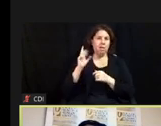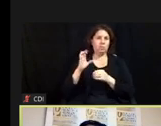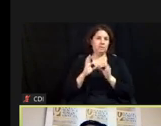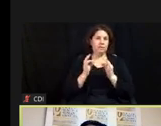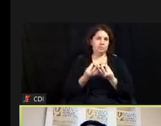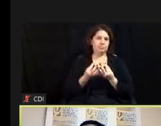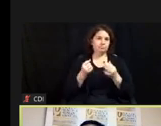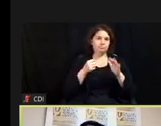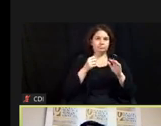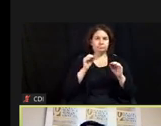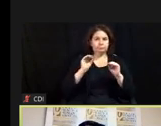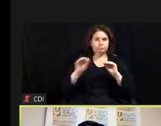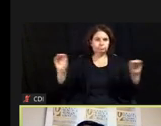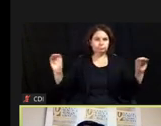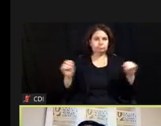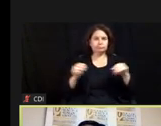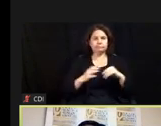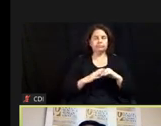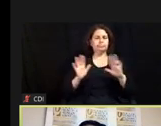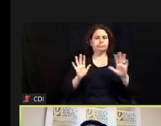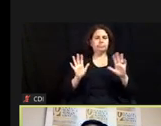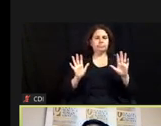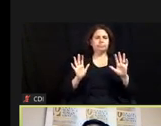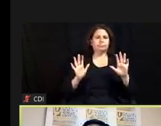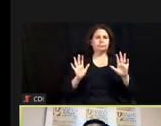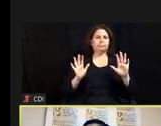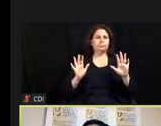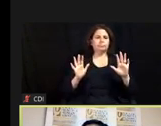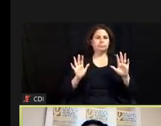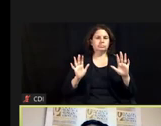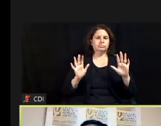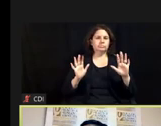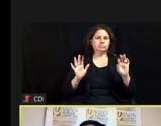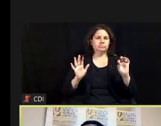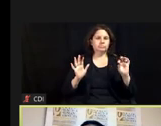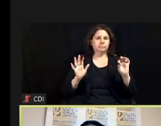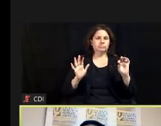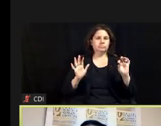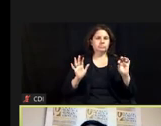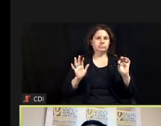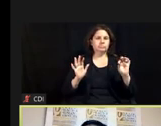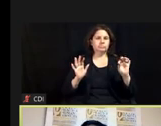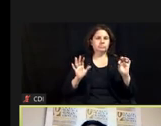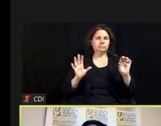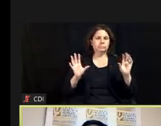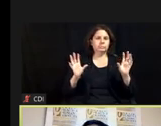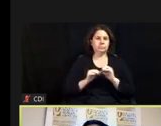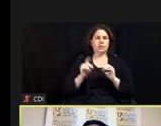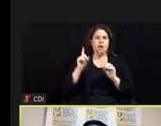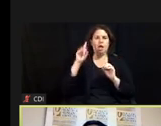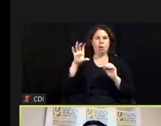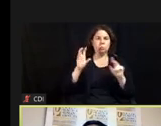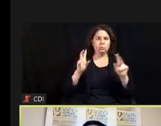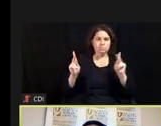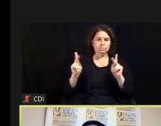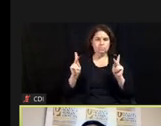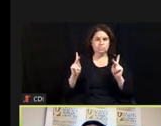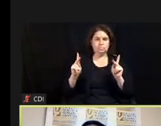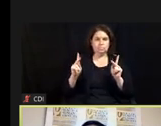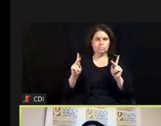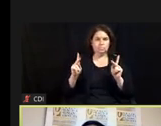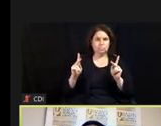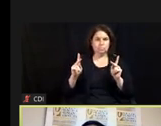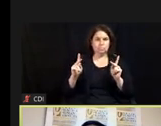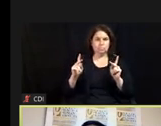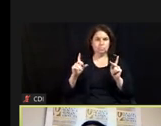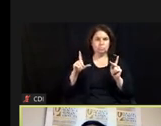families of those 100 people, over 20 families have been